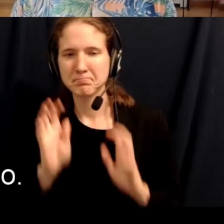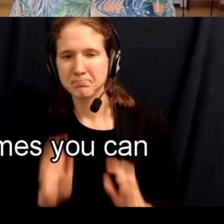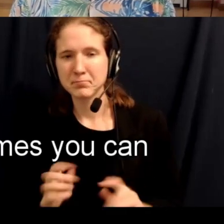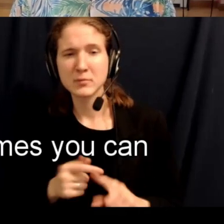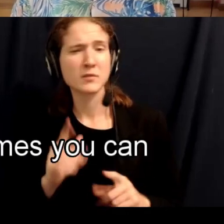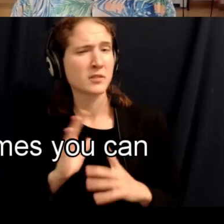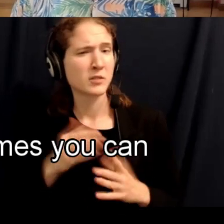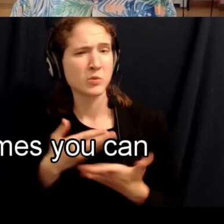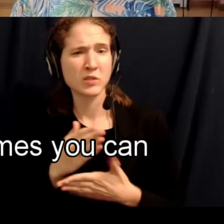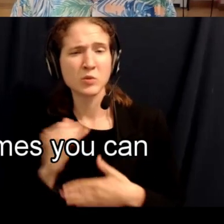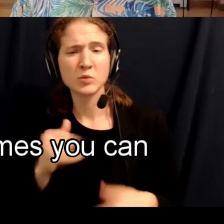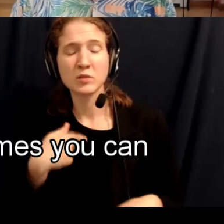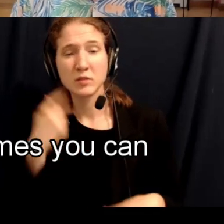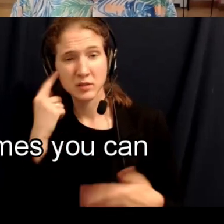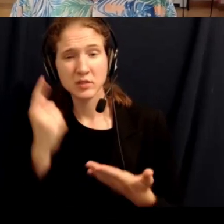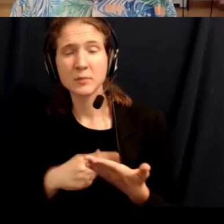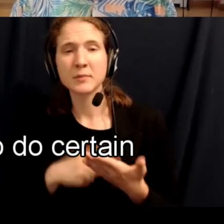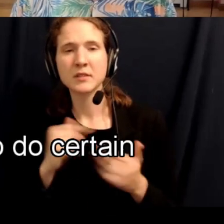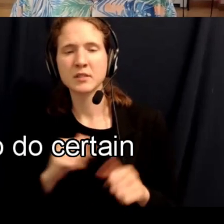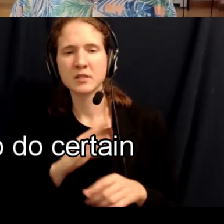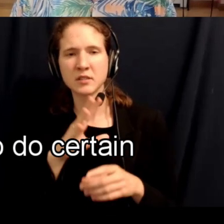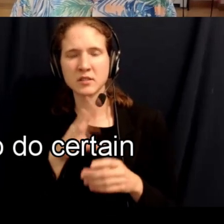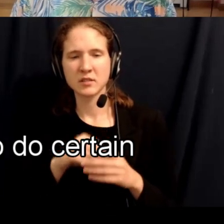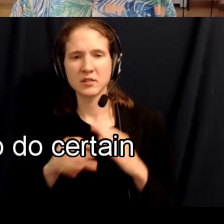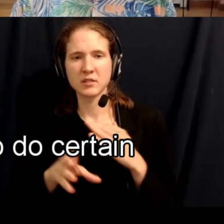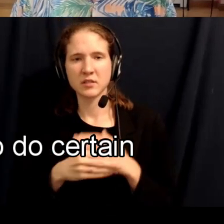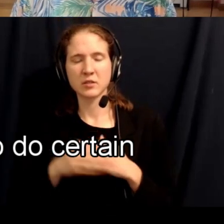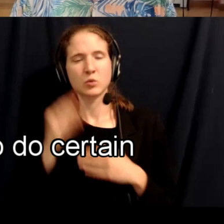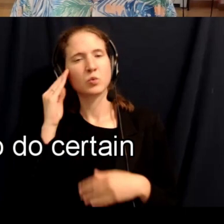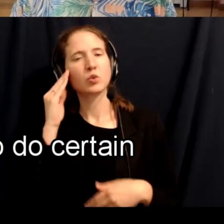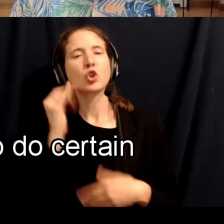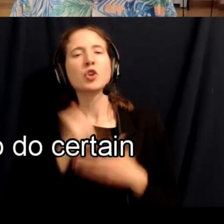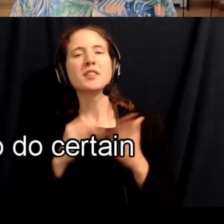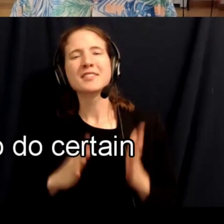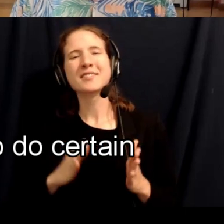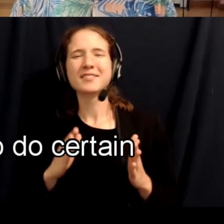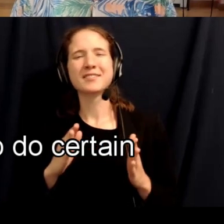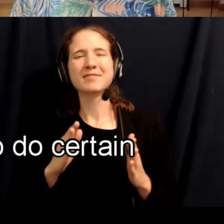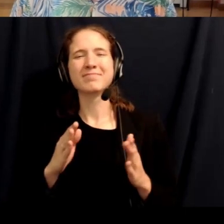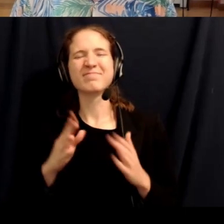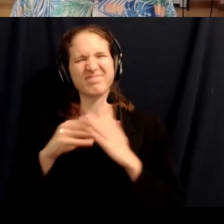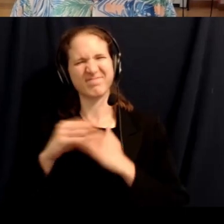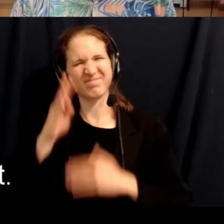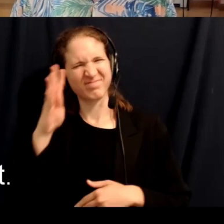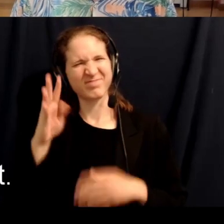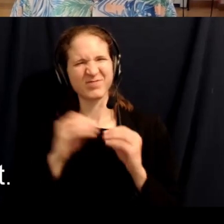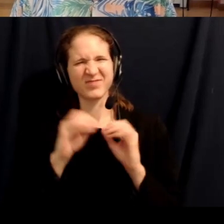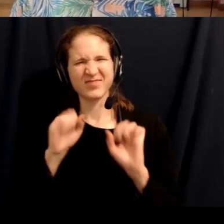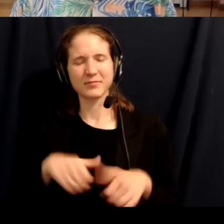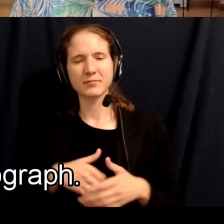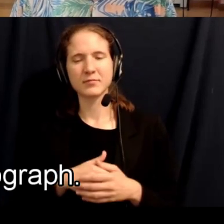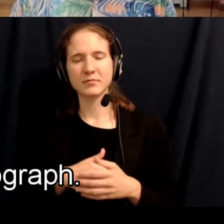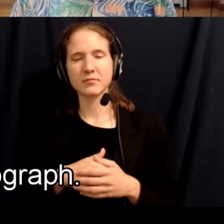okay too. I mean, I think there are times you can add things, have that artistic liberty, Right. to do certain things, Well, that you can do